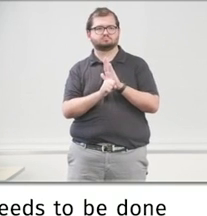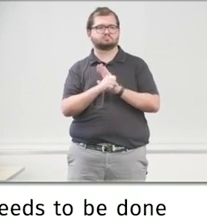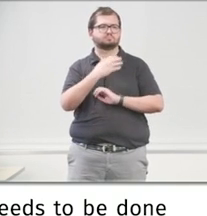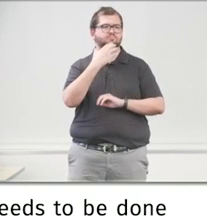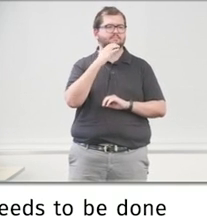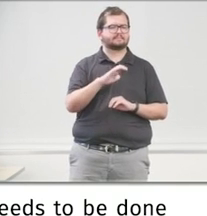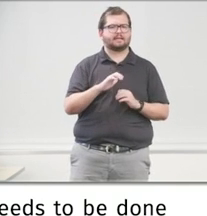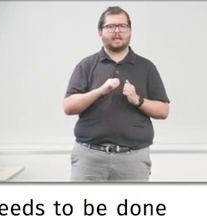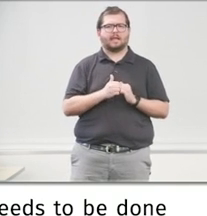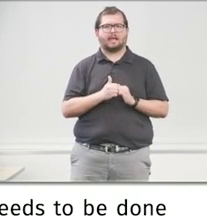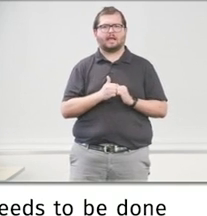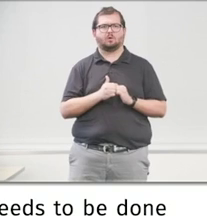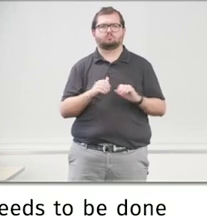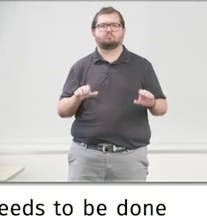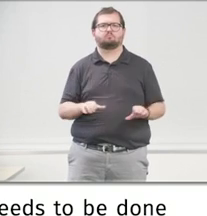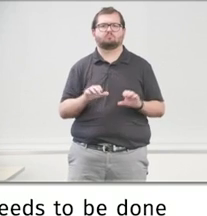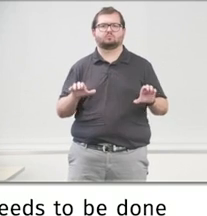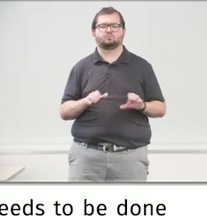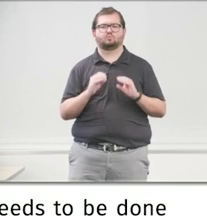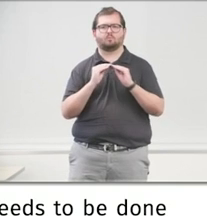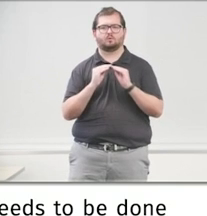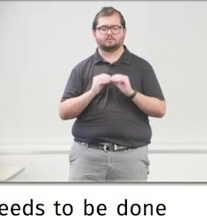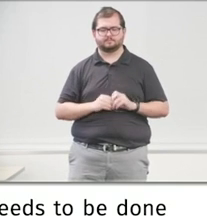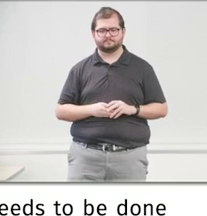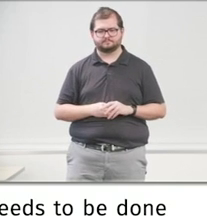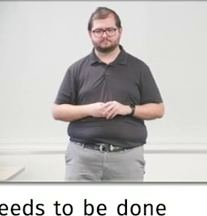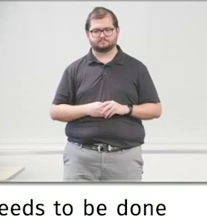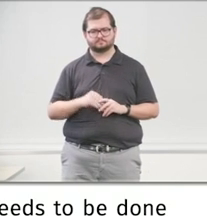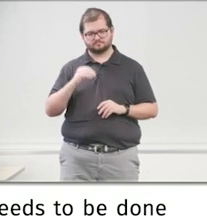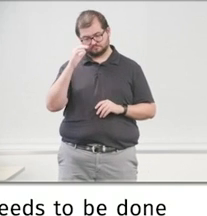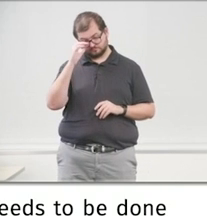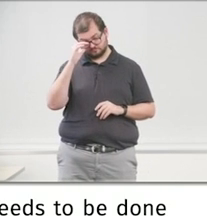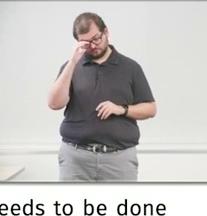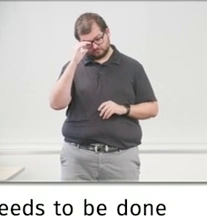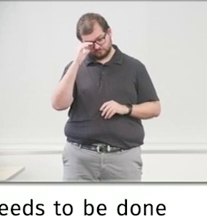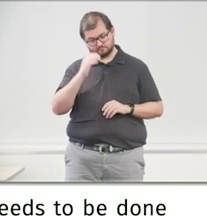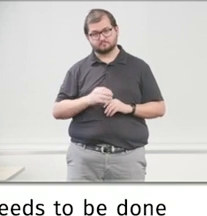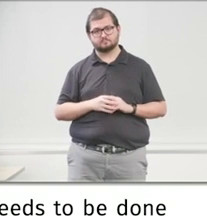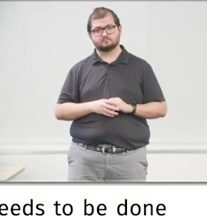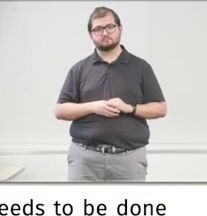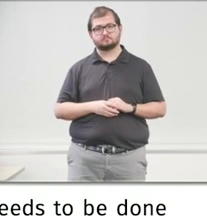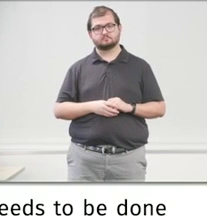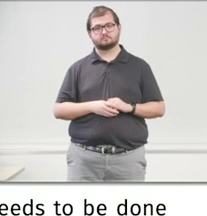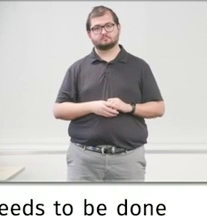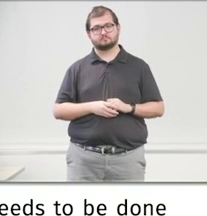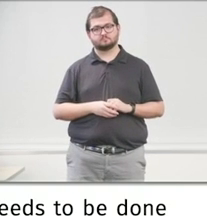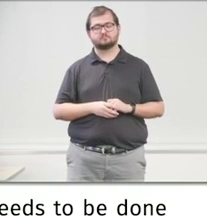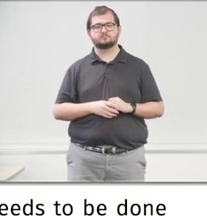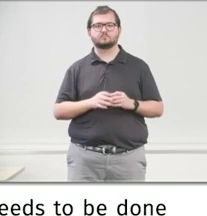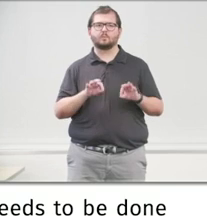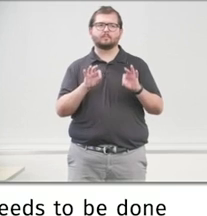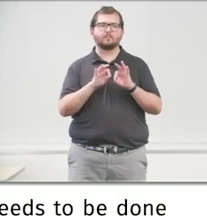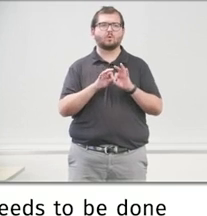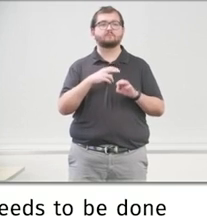doing. We we wanted to make sure that voices were heard and people